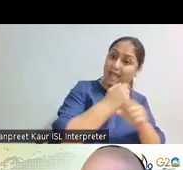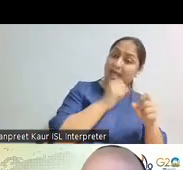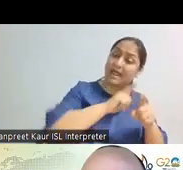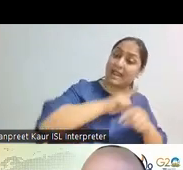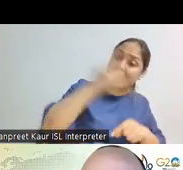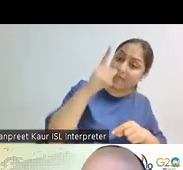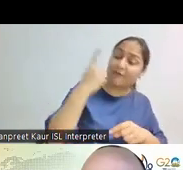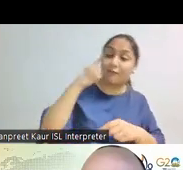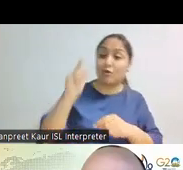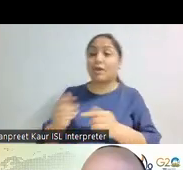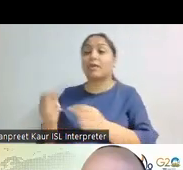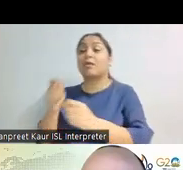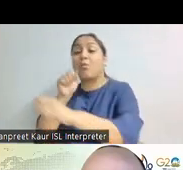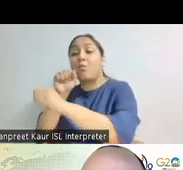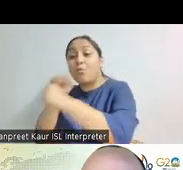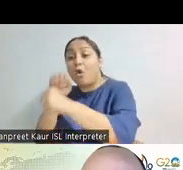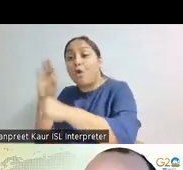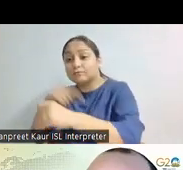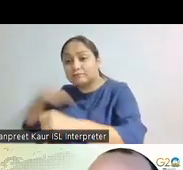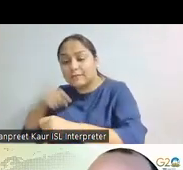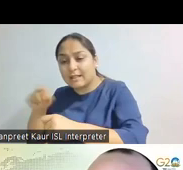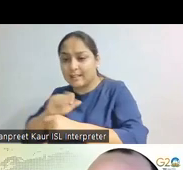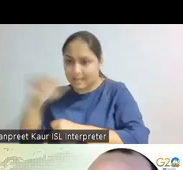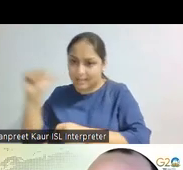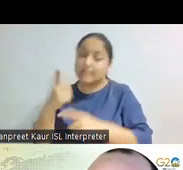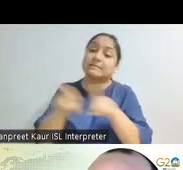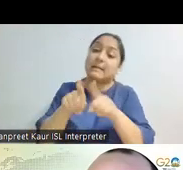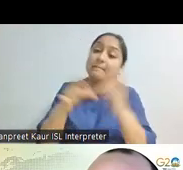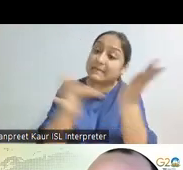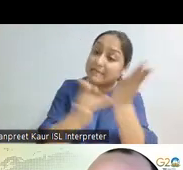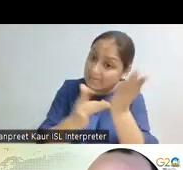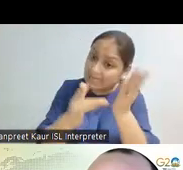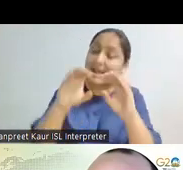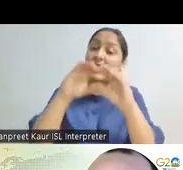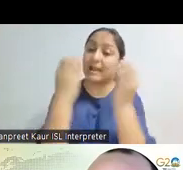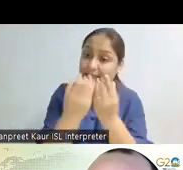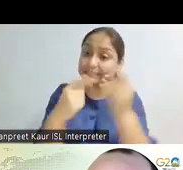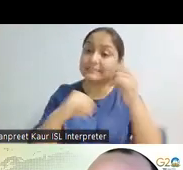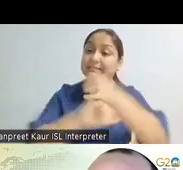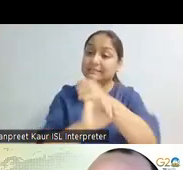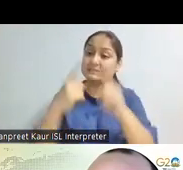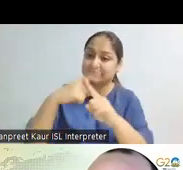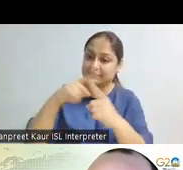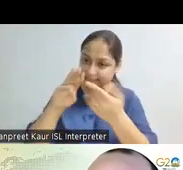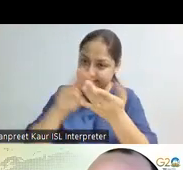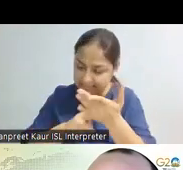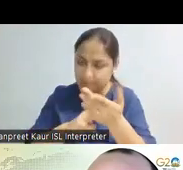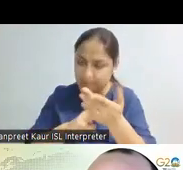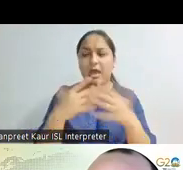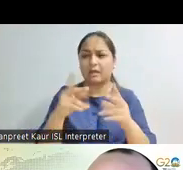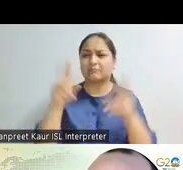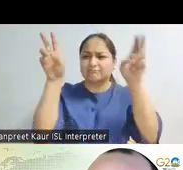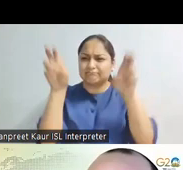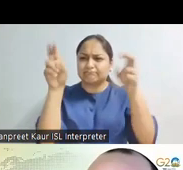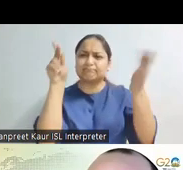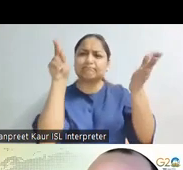introducing extracurricular programs and technical classes for girls in STEM fields to remove any taboo or improve